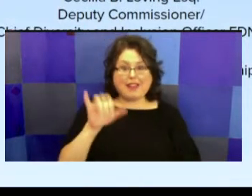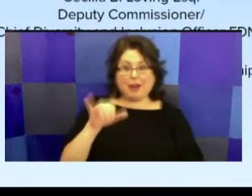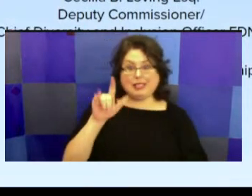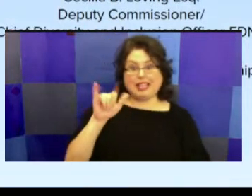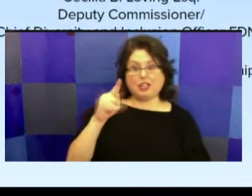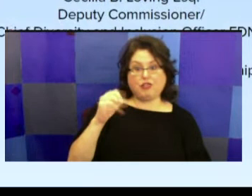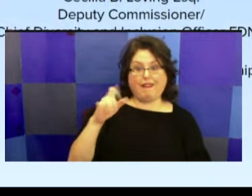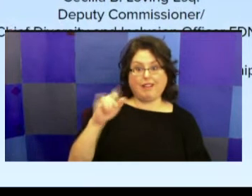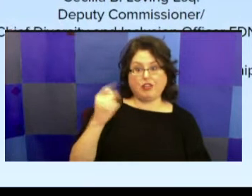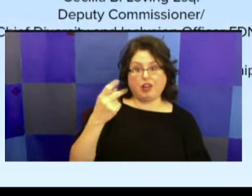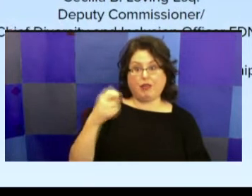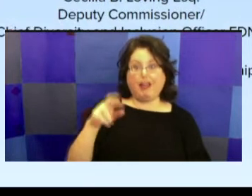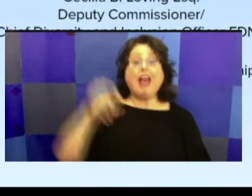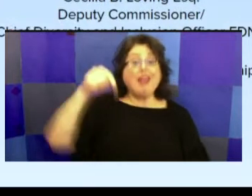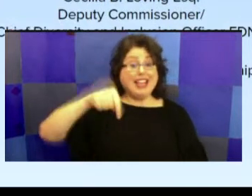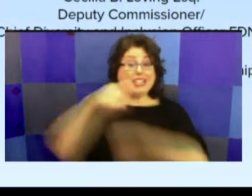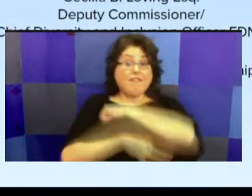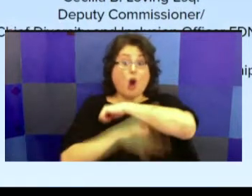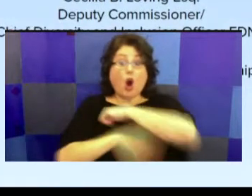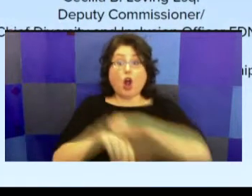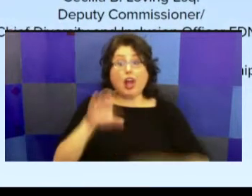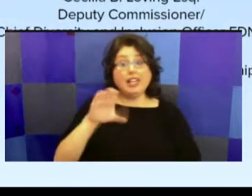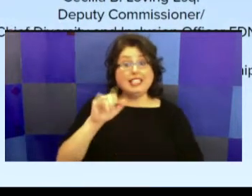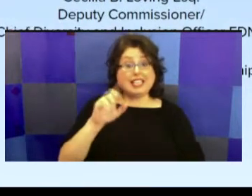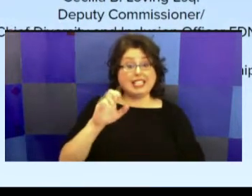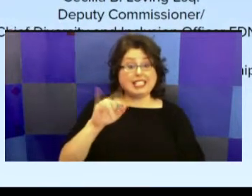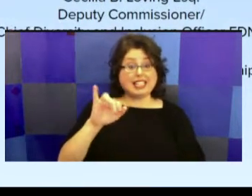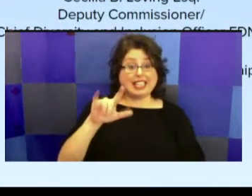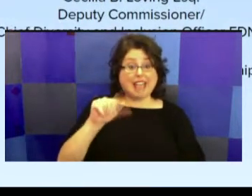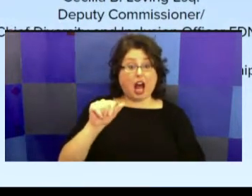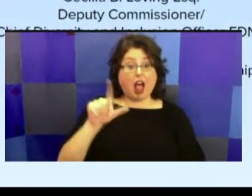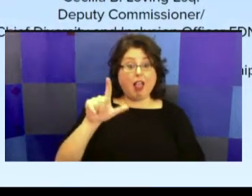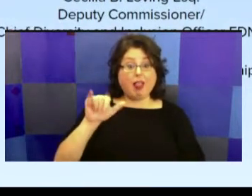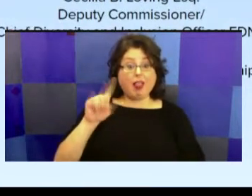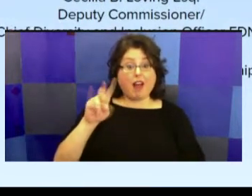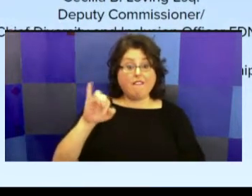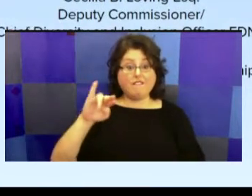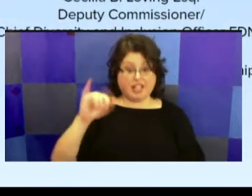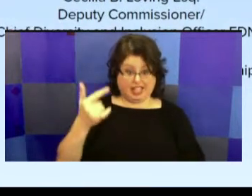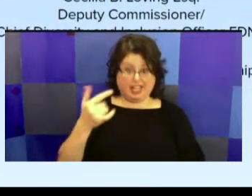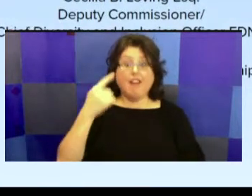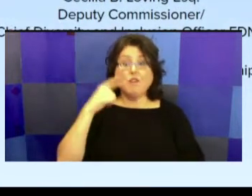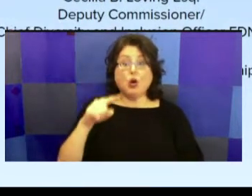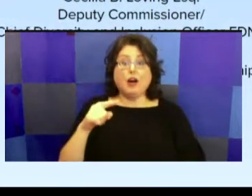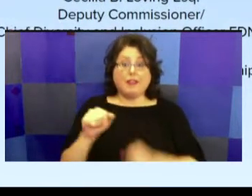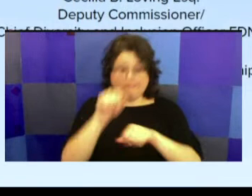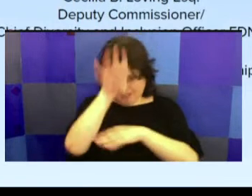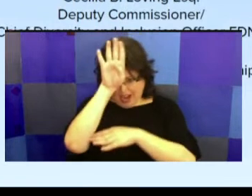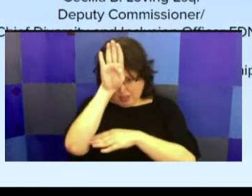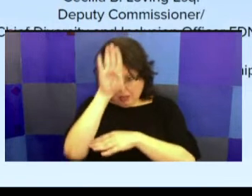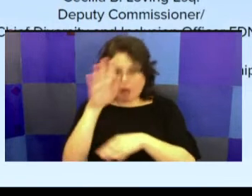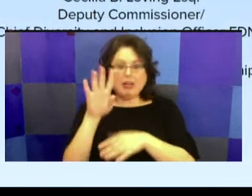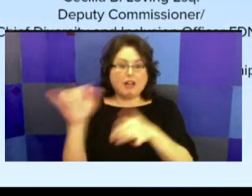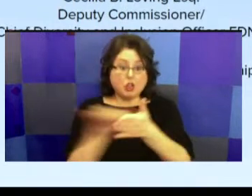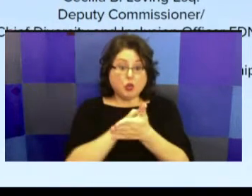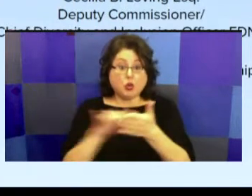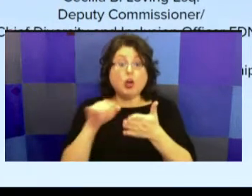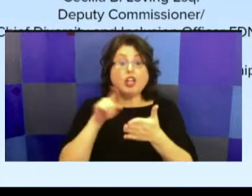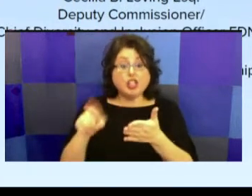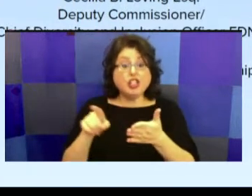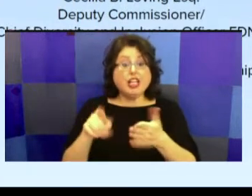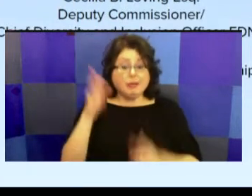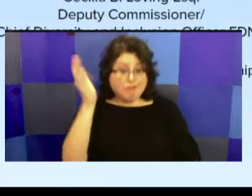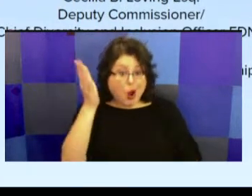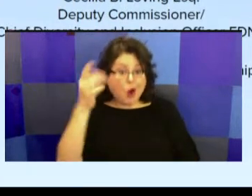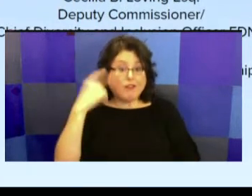Loving, who is the Chief Diversity and Inclusion Officer and Deputy Commissioner for the Fire Department of New York, was our keynote speaker for